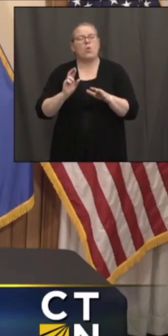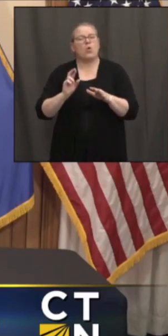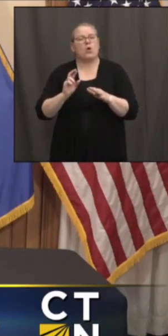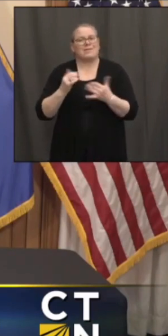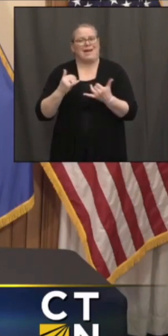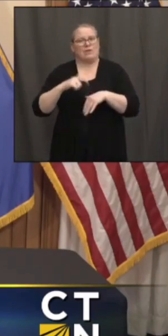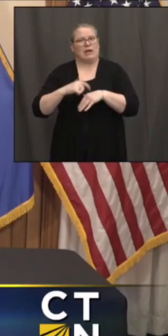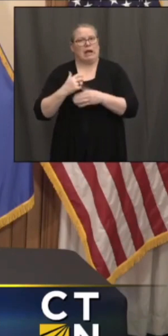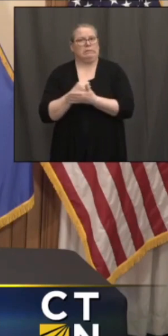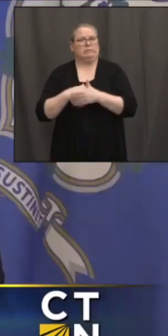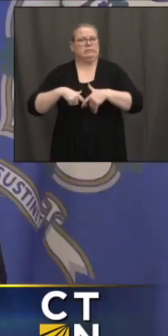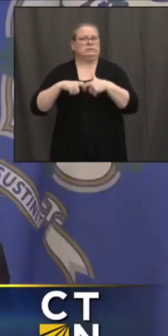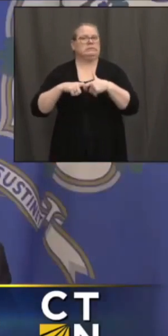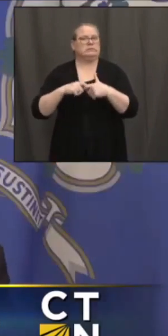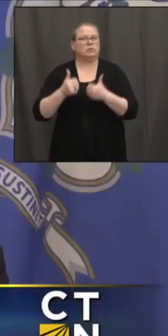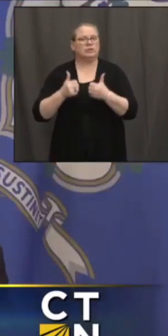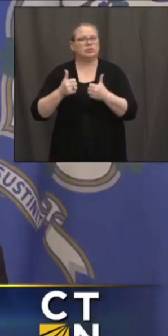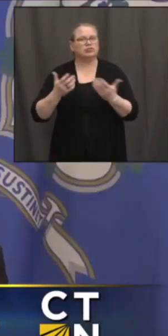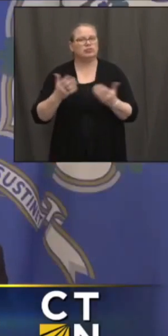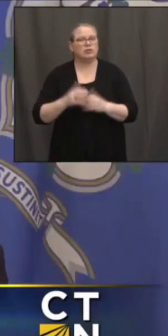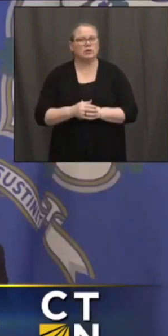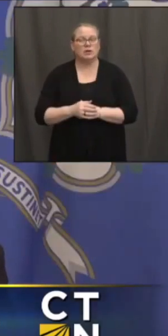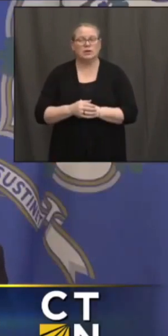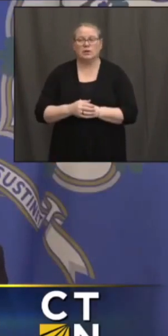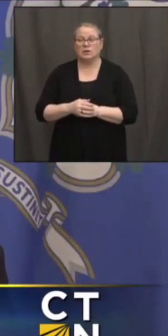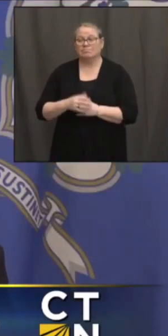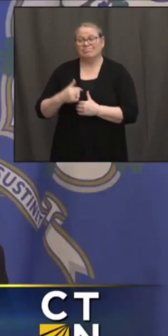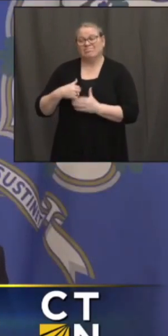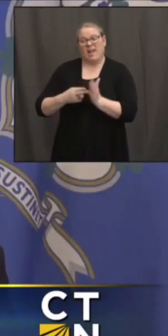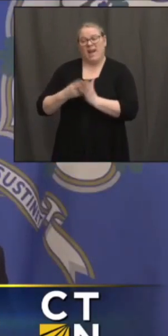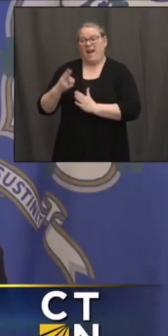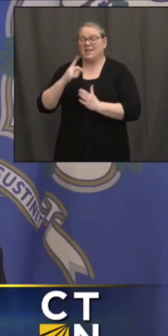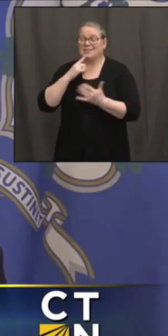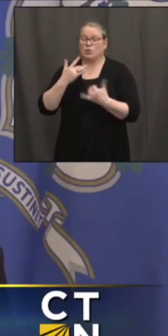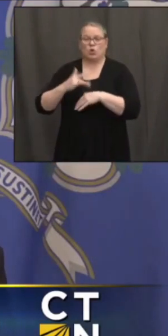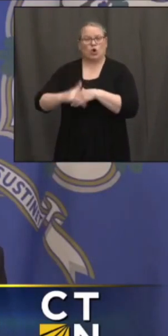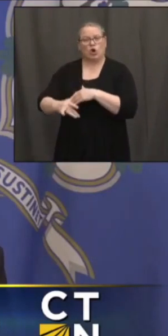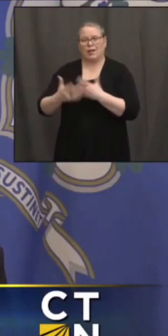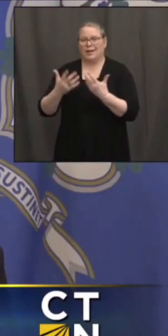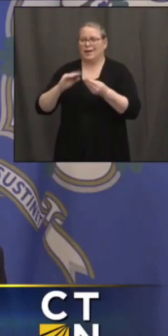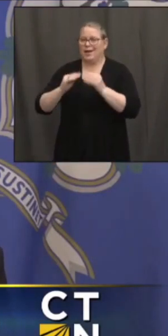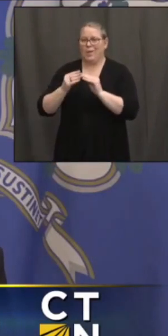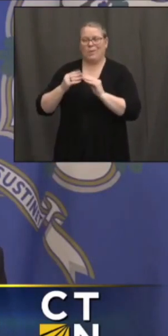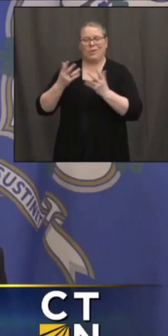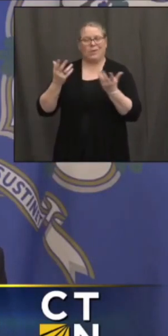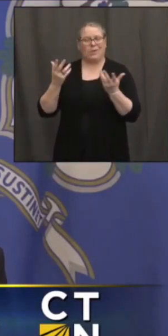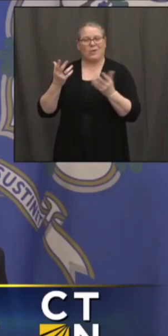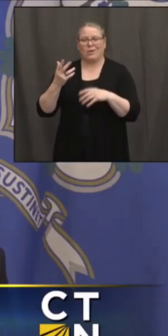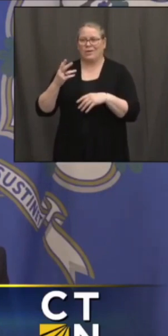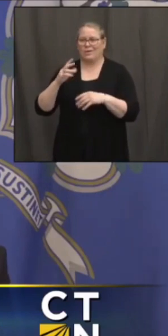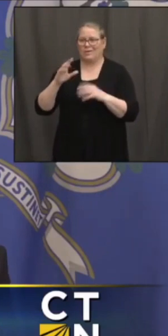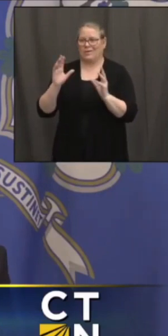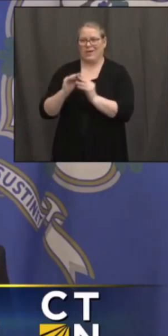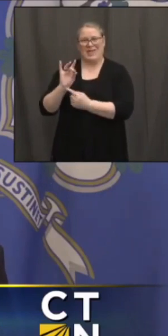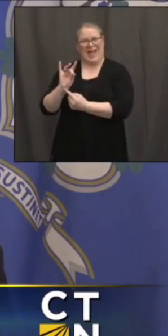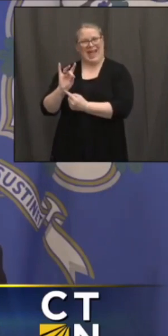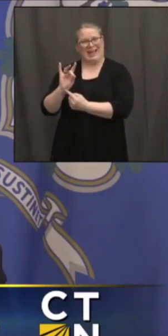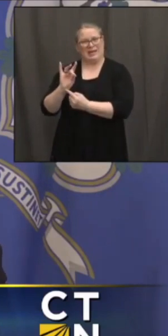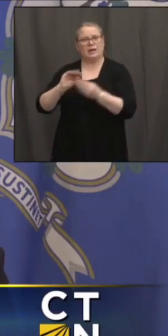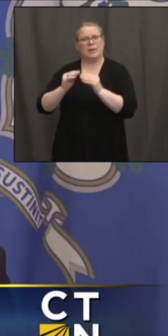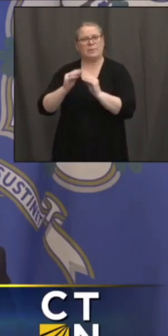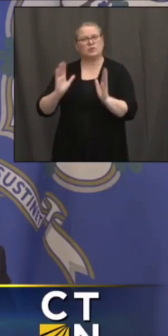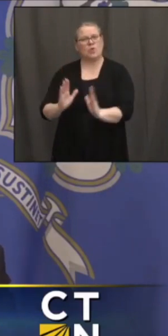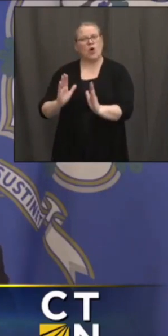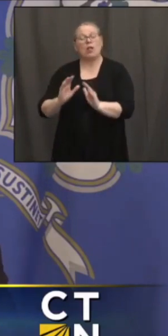I think it's too early to say, Alex. I think it's, given the sample size we have, the numbers are still very small here. They're very small in